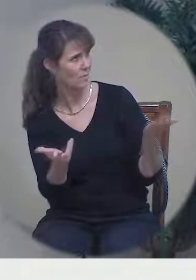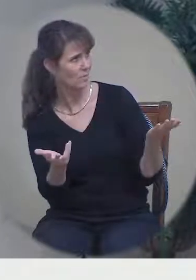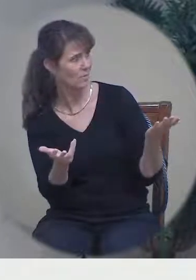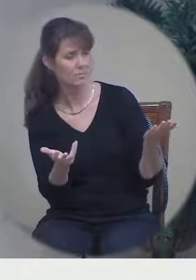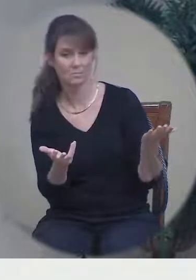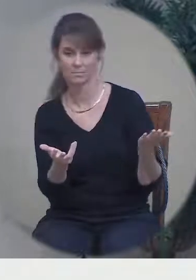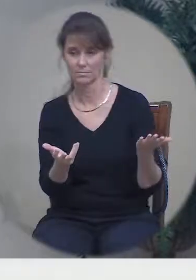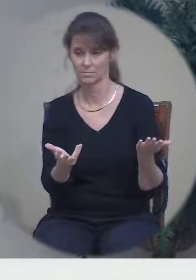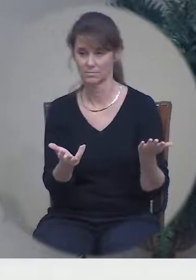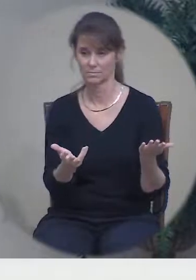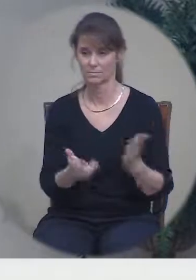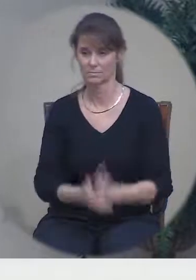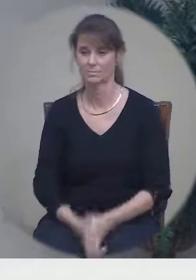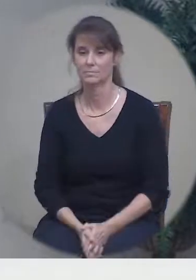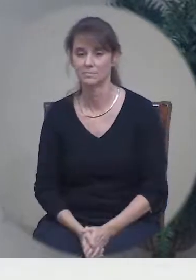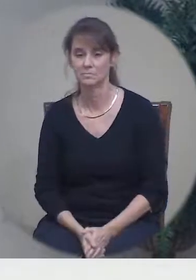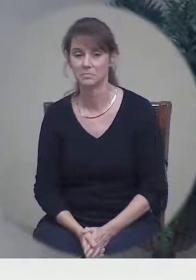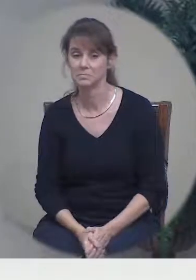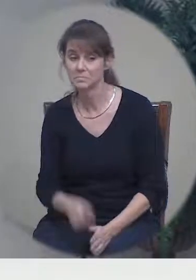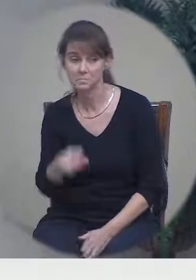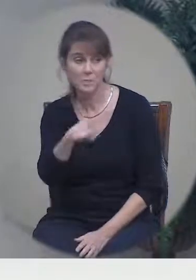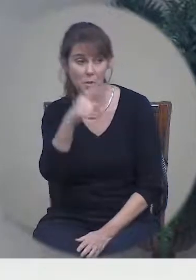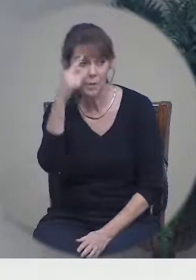So what do you think?